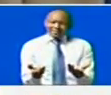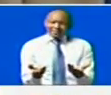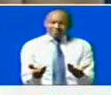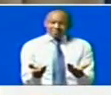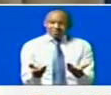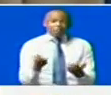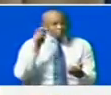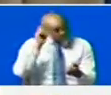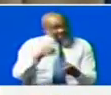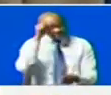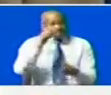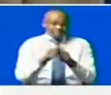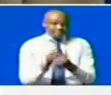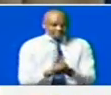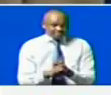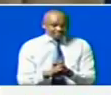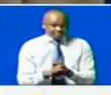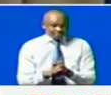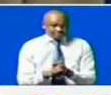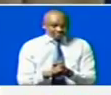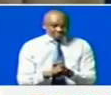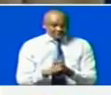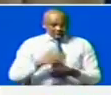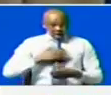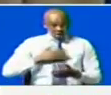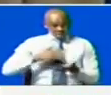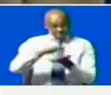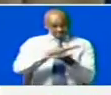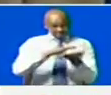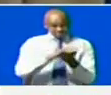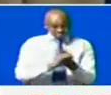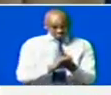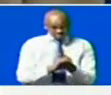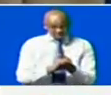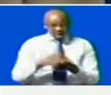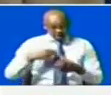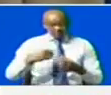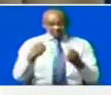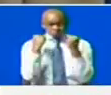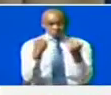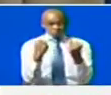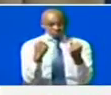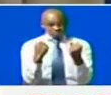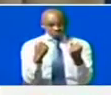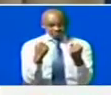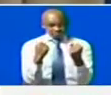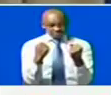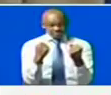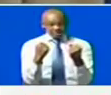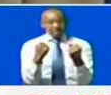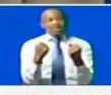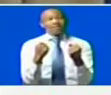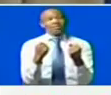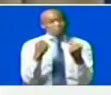We ought to remember that our basics are as strong as they